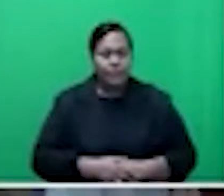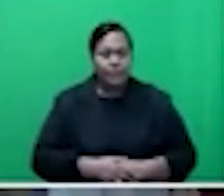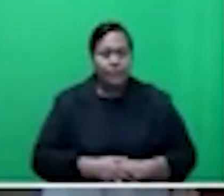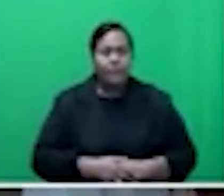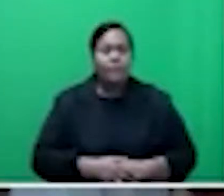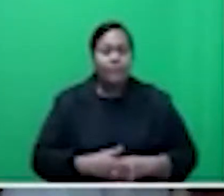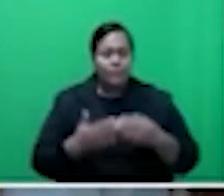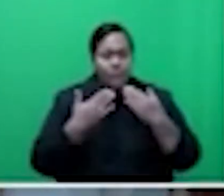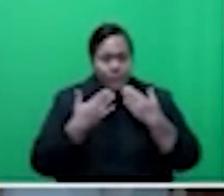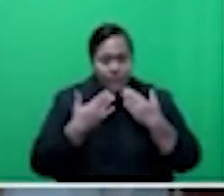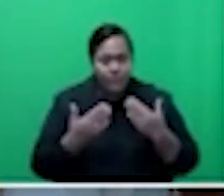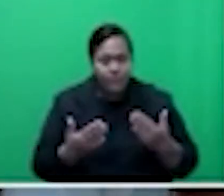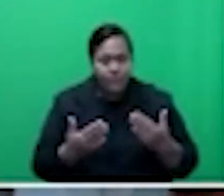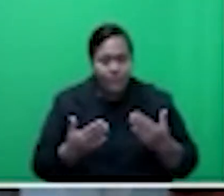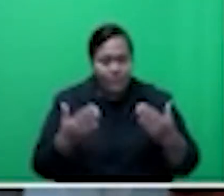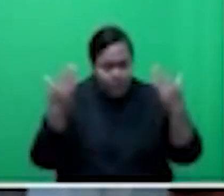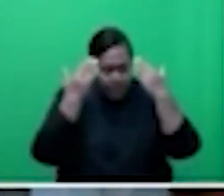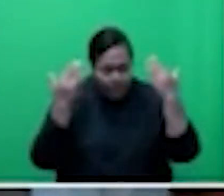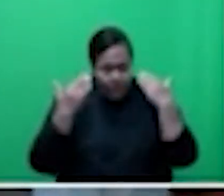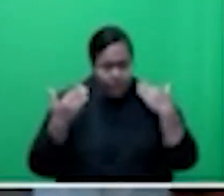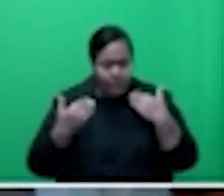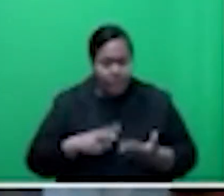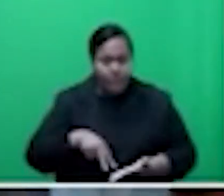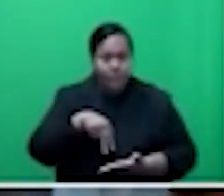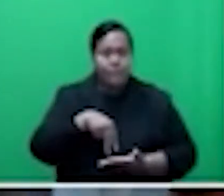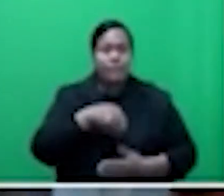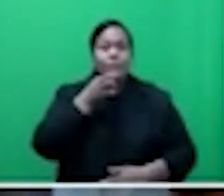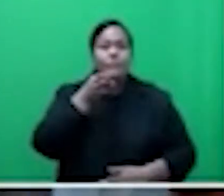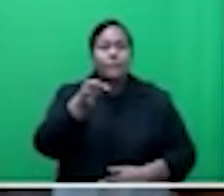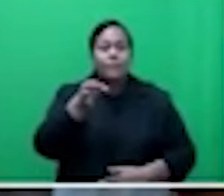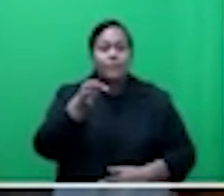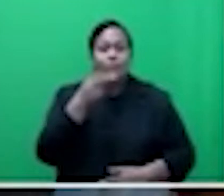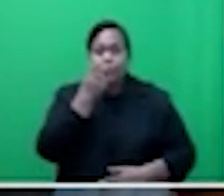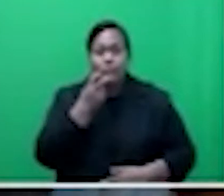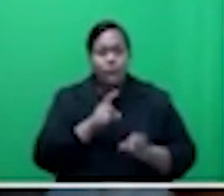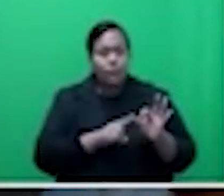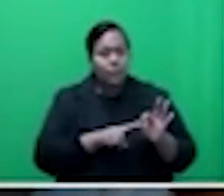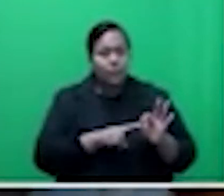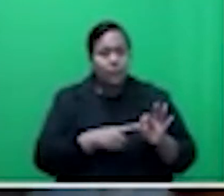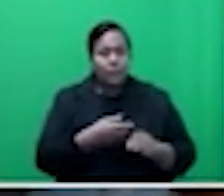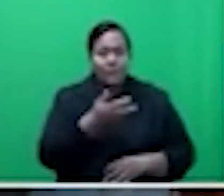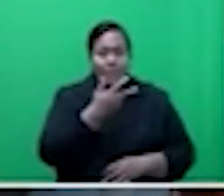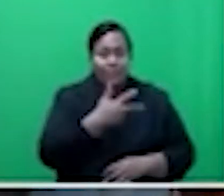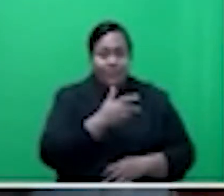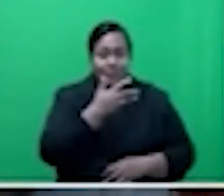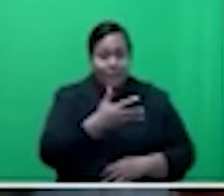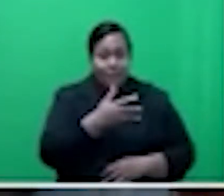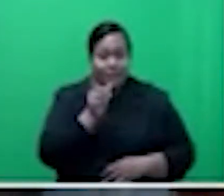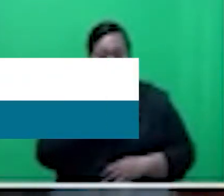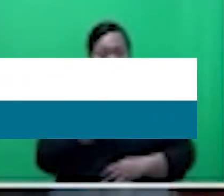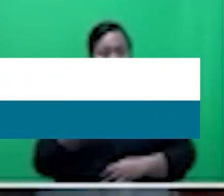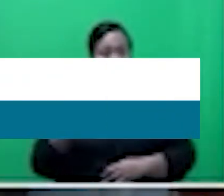Thank you, Mr. Speaker. So I rise to ask oral question 8922 of the Minister